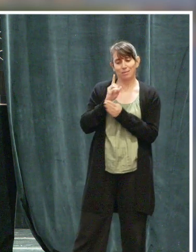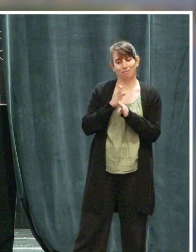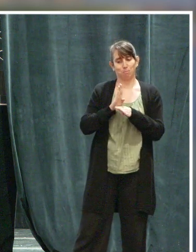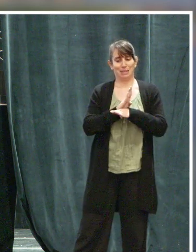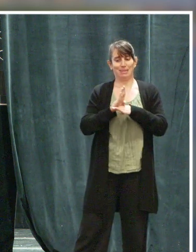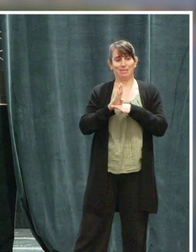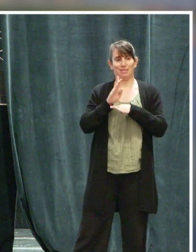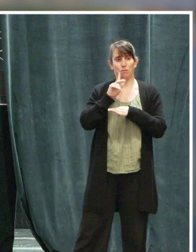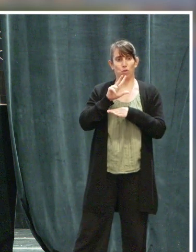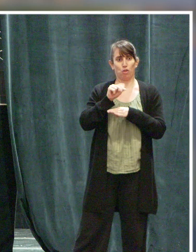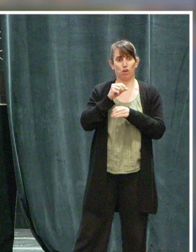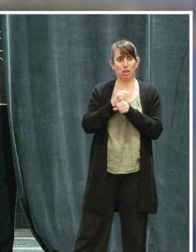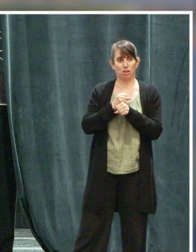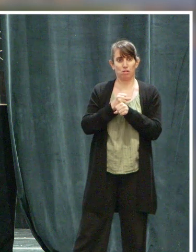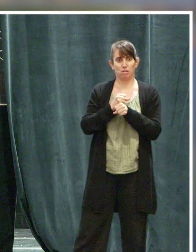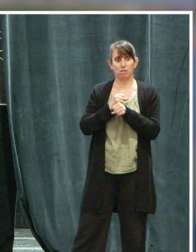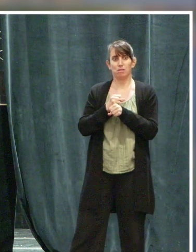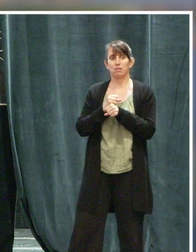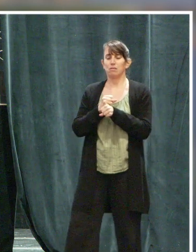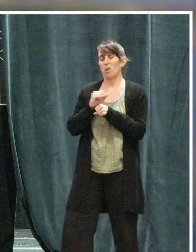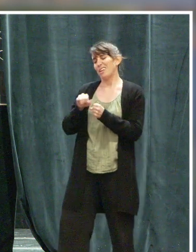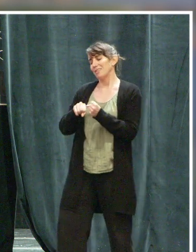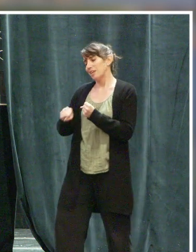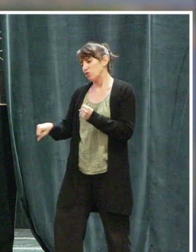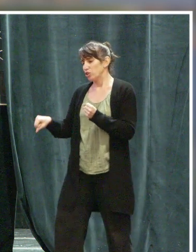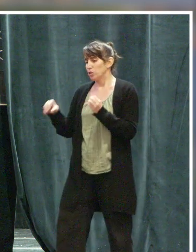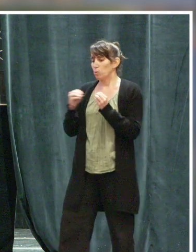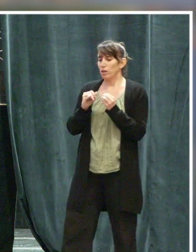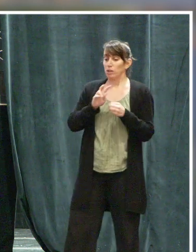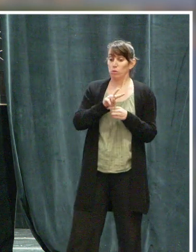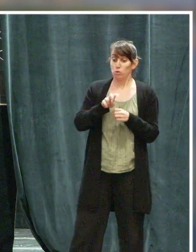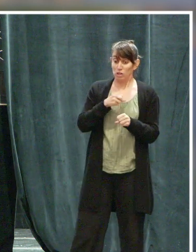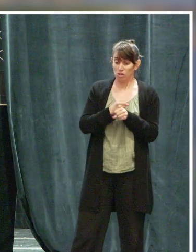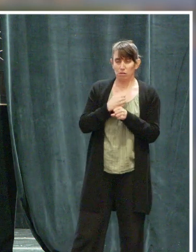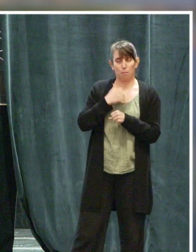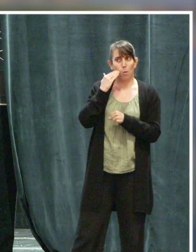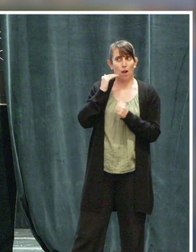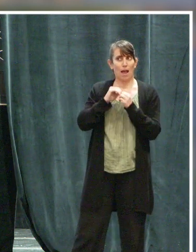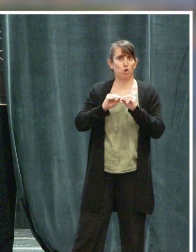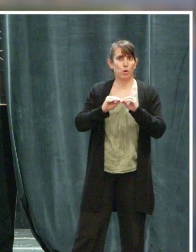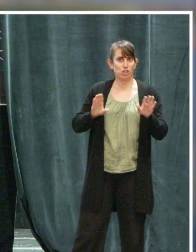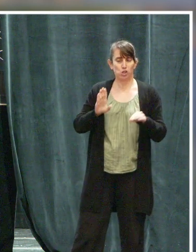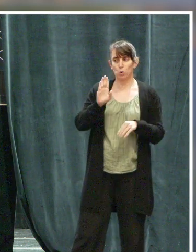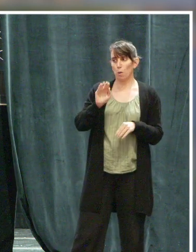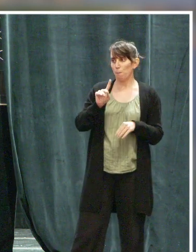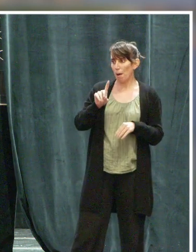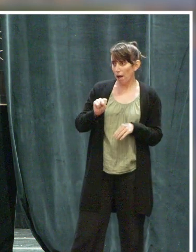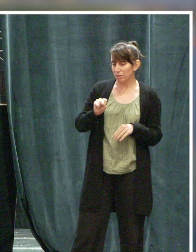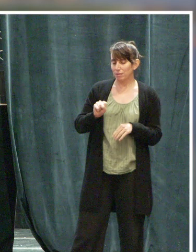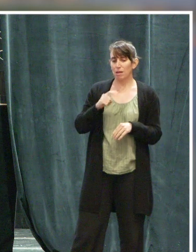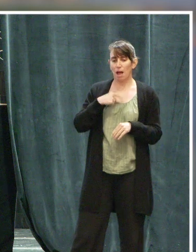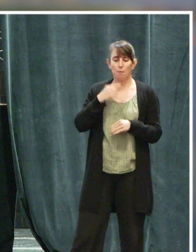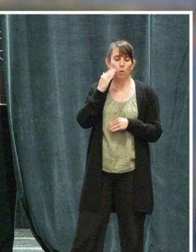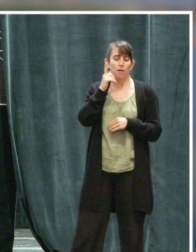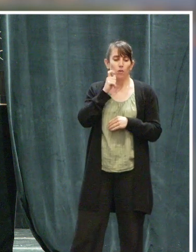That's an exaggeration, for 22 years. Right. And I'm well aware of how these bonds are issued. I'm well aware of the people that put them